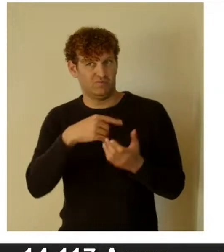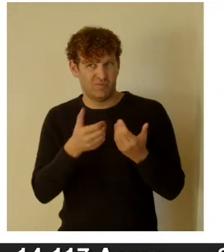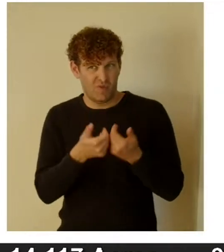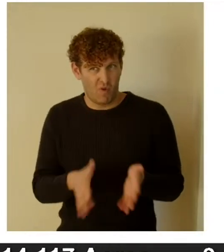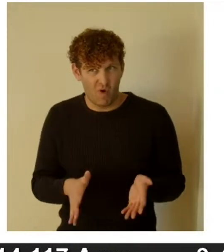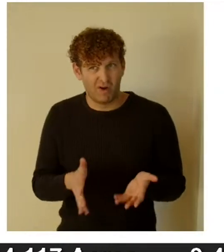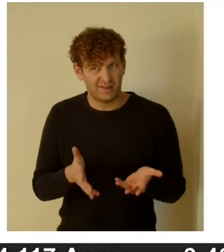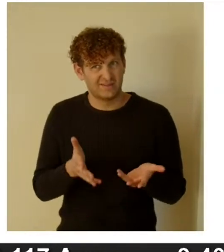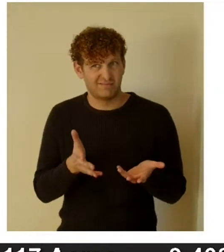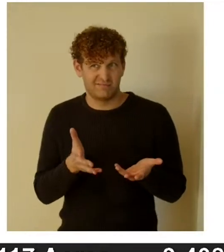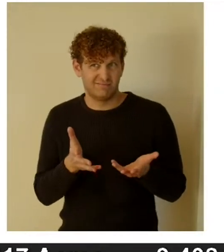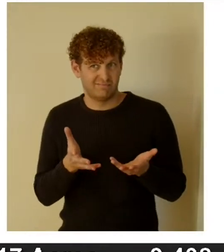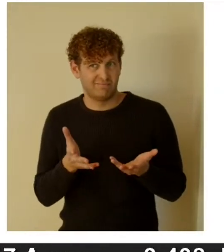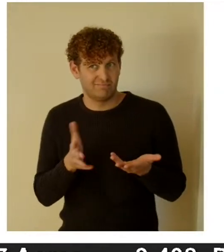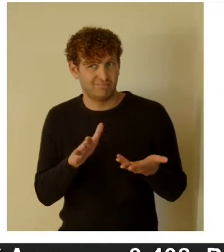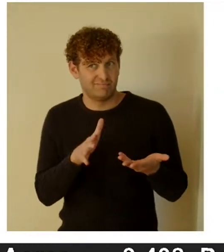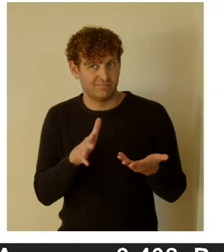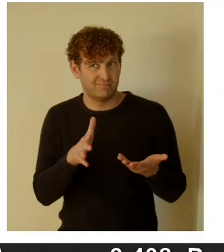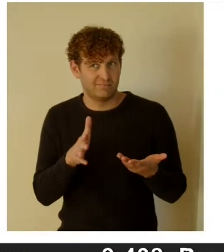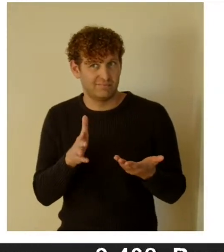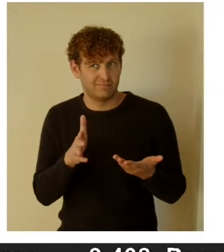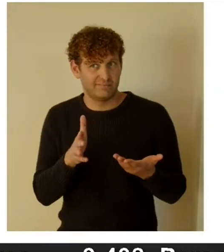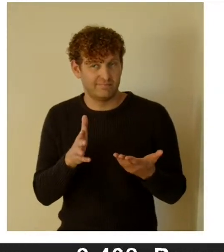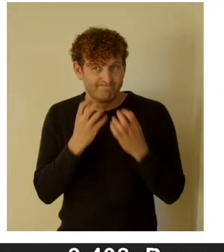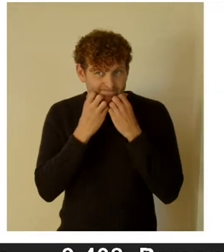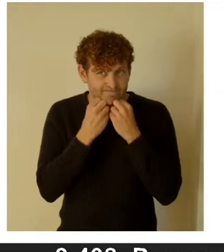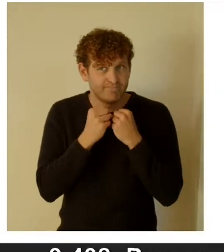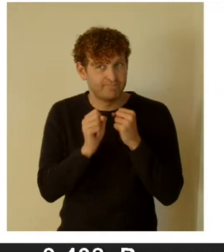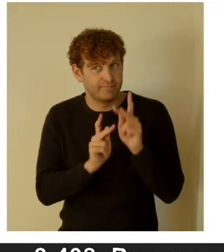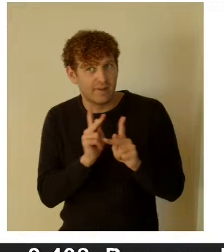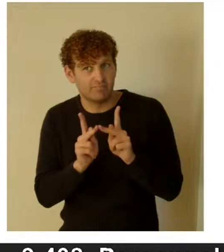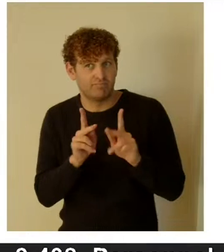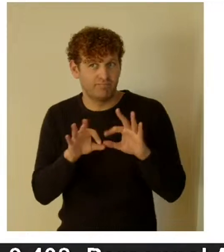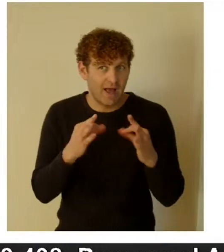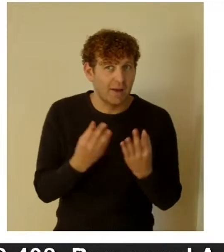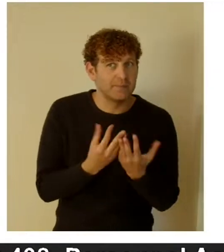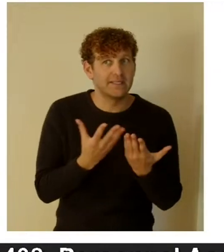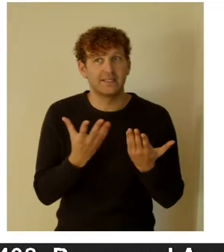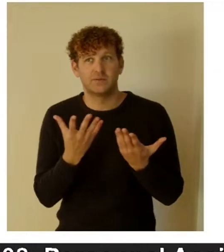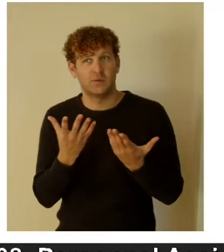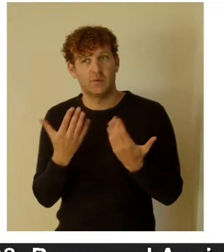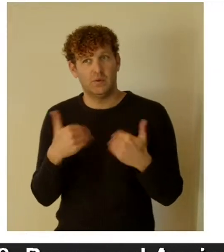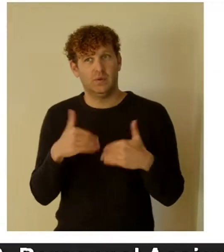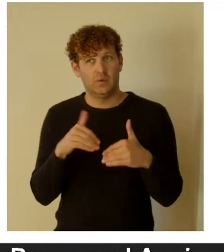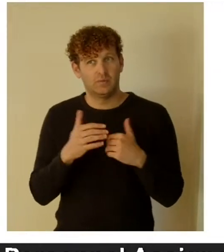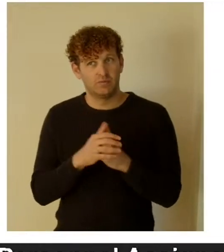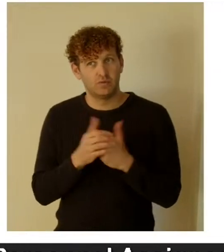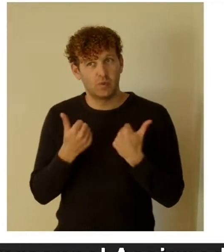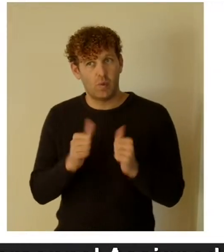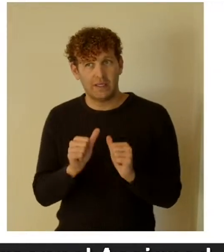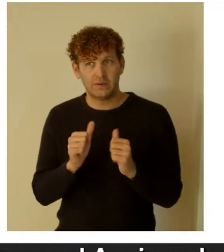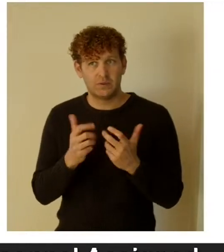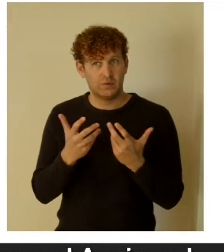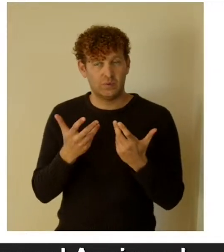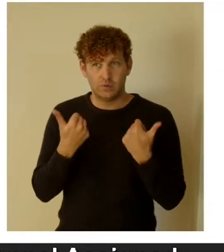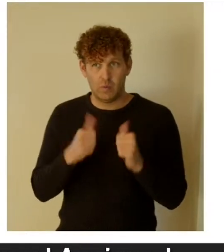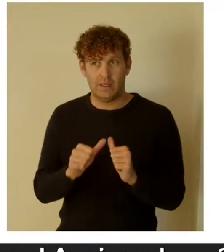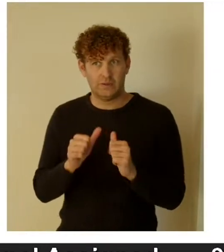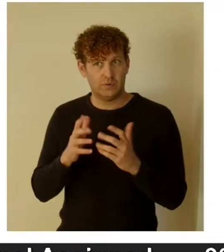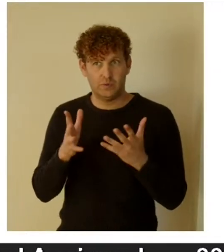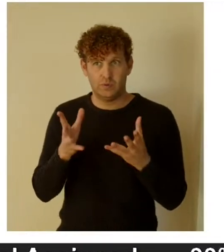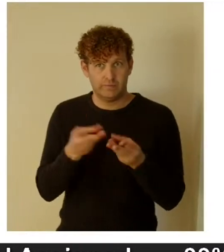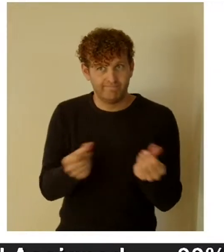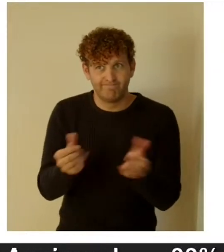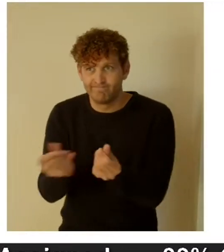before we actually go in there and it's going to be destructive to actually put out every single piece of fire. But having said all that, we